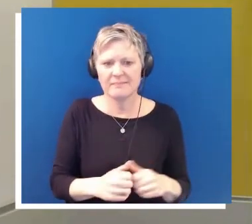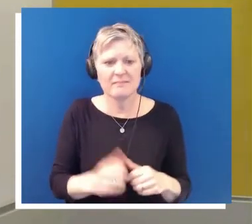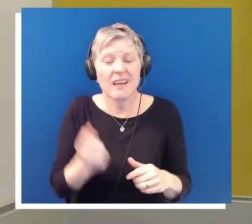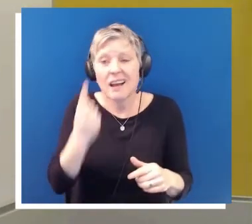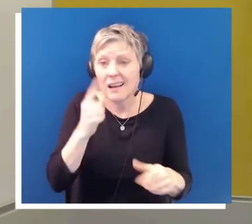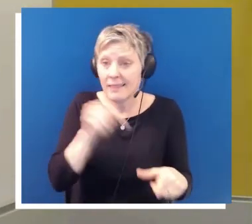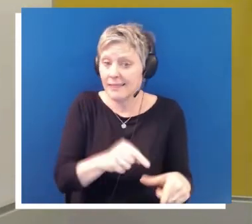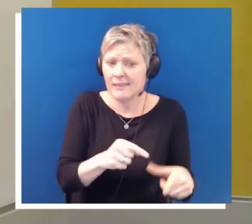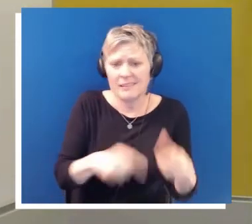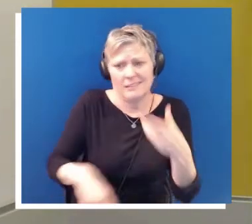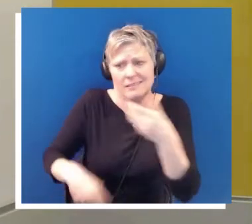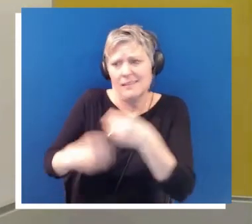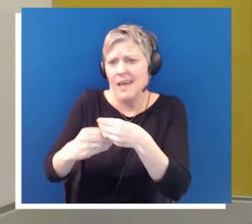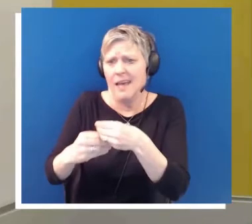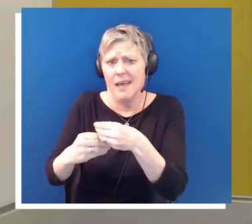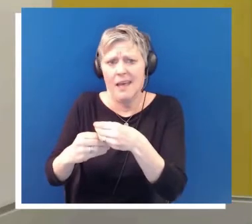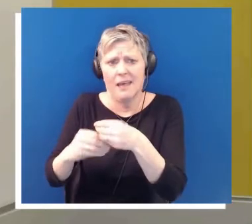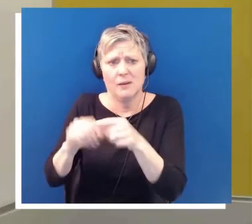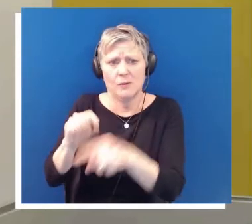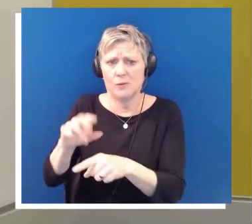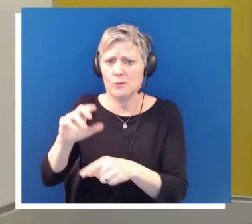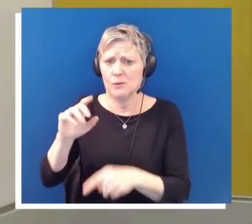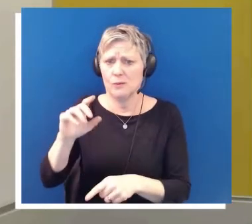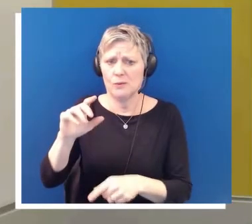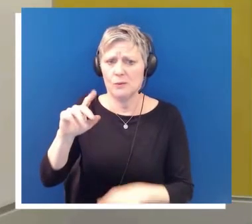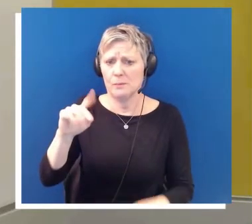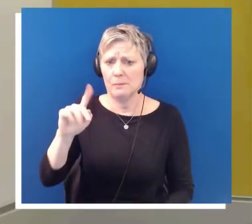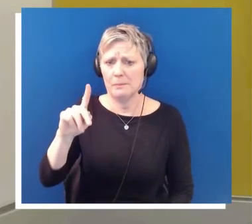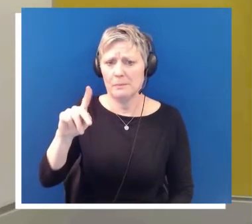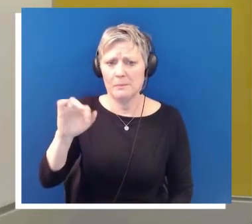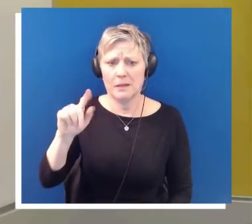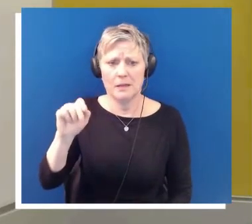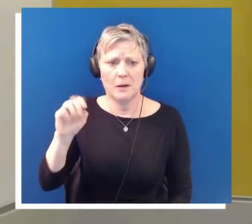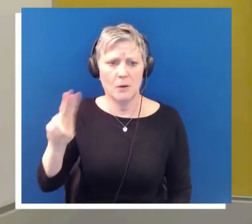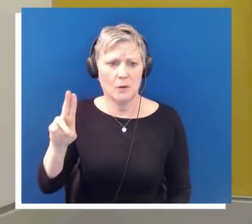It just goes on the side of our pilau.